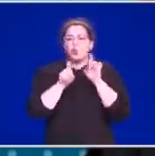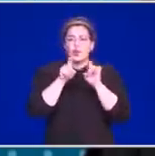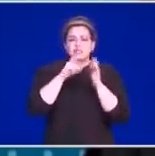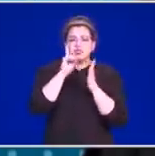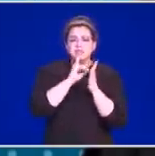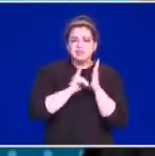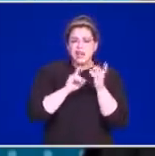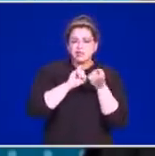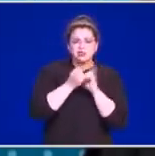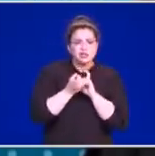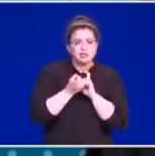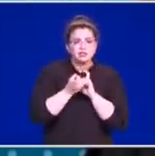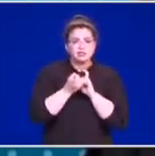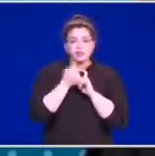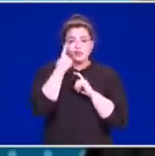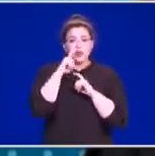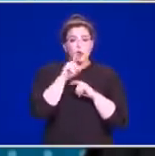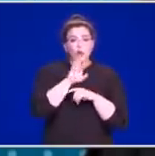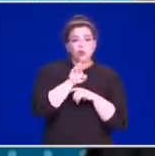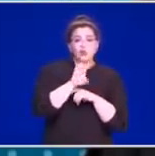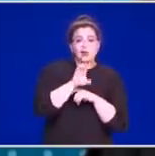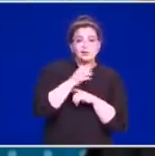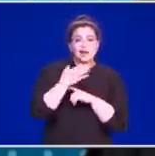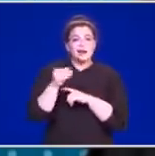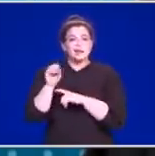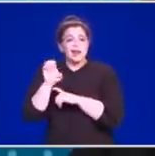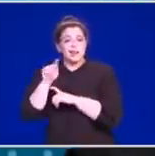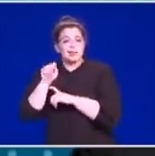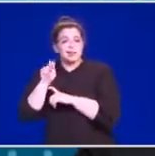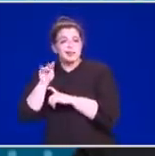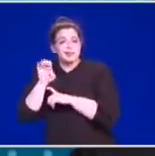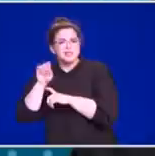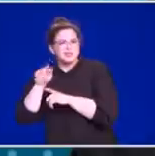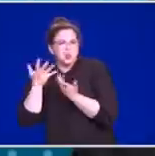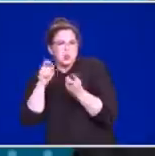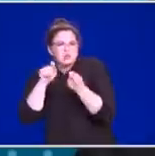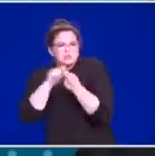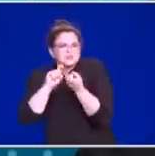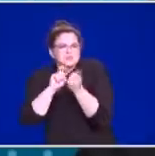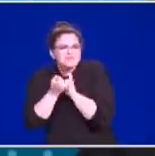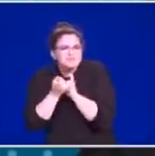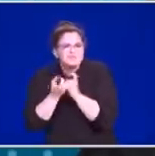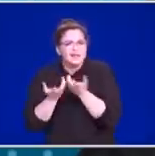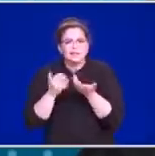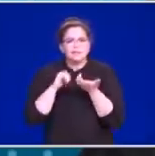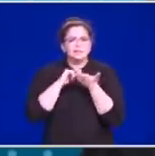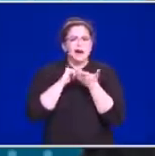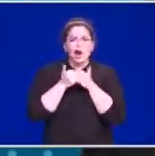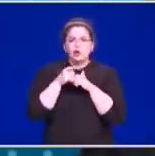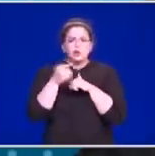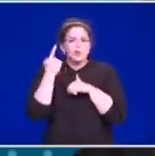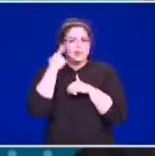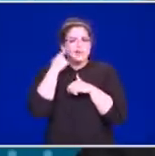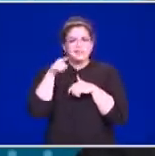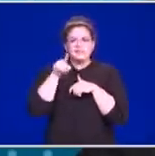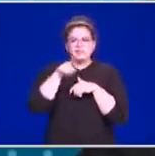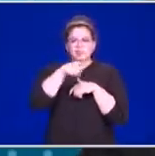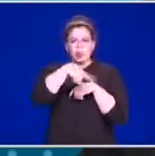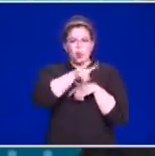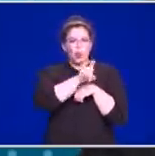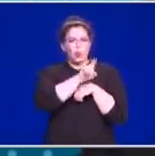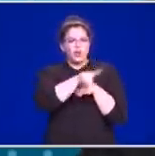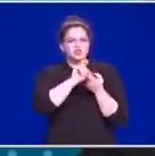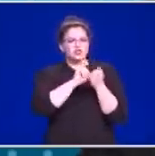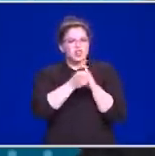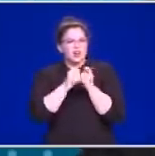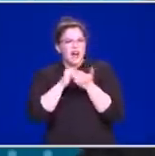design changes for race and ethnicity. What exactly changed, and how do you perceive how the question changes